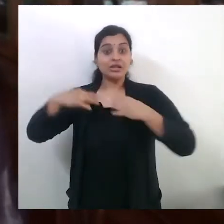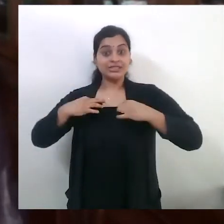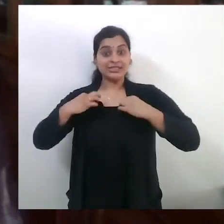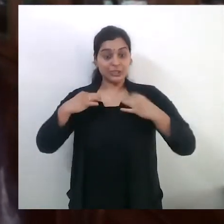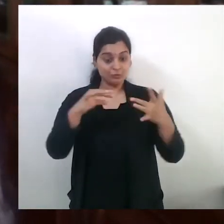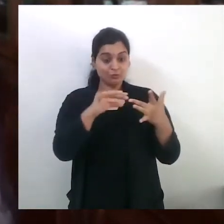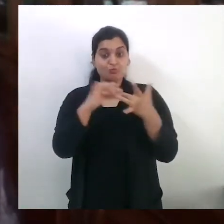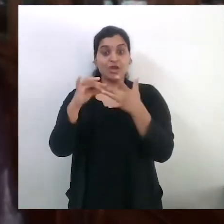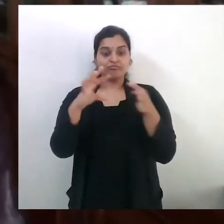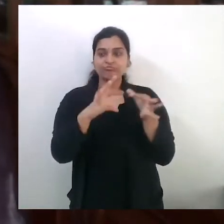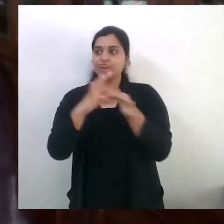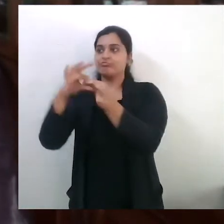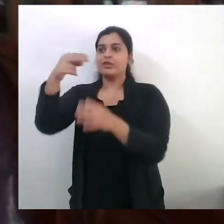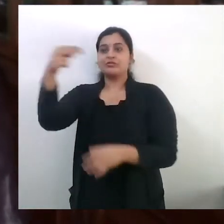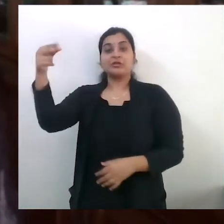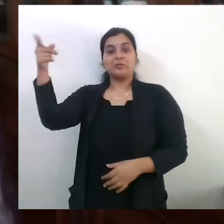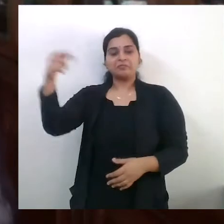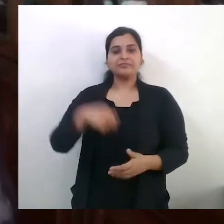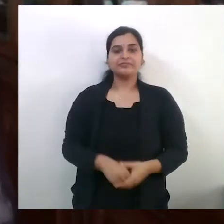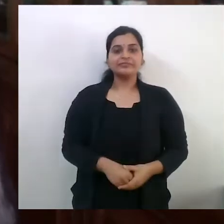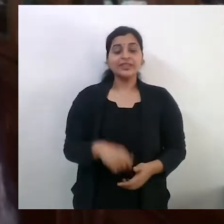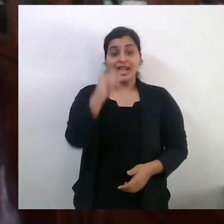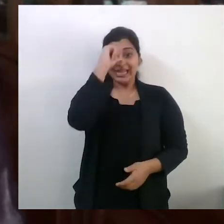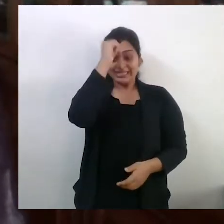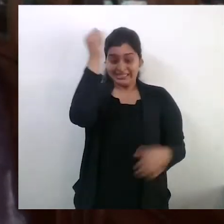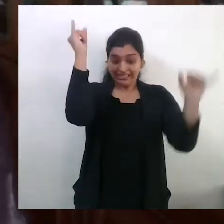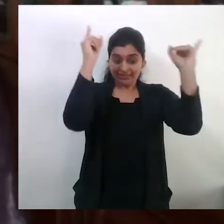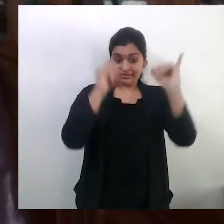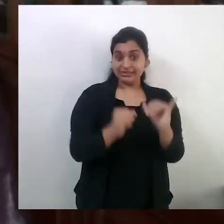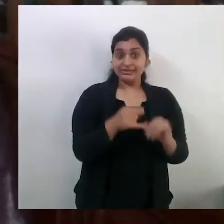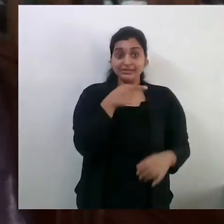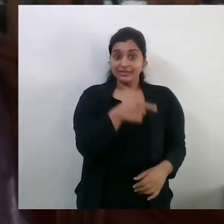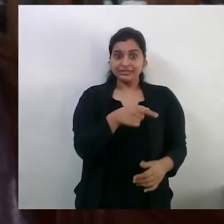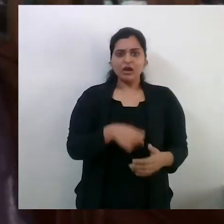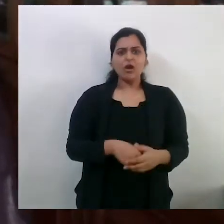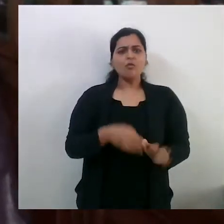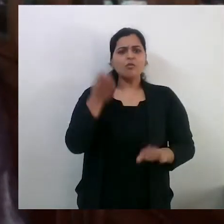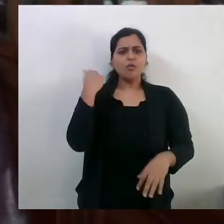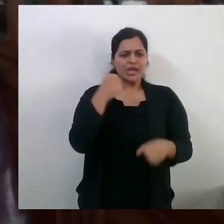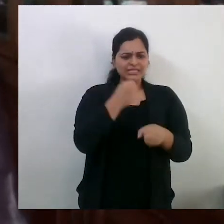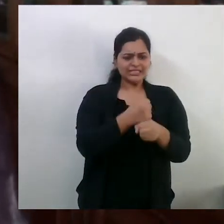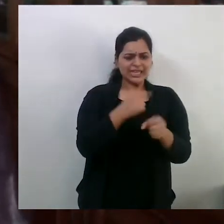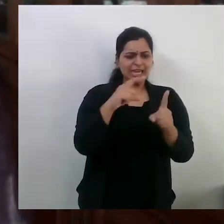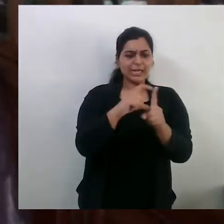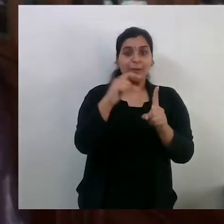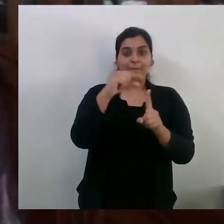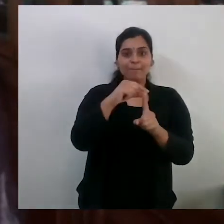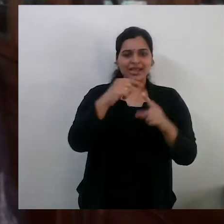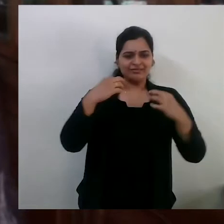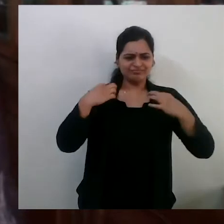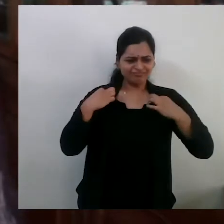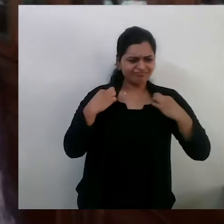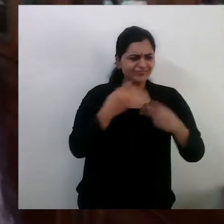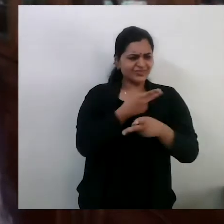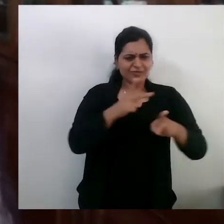And India, from being a country which was doing about 50% of its GDP in exports to the rest